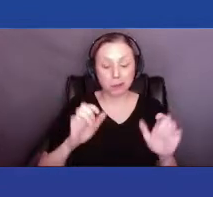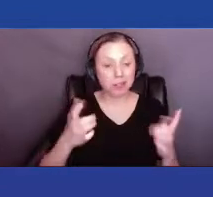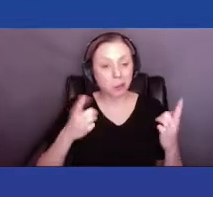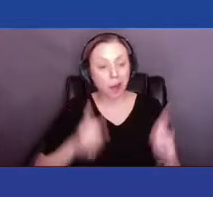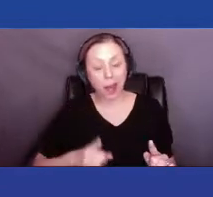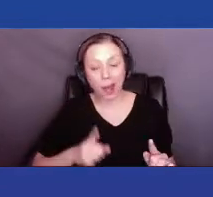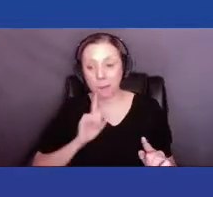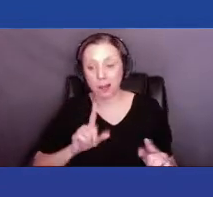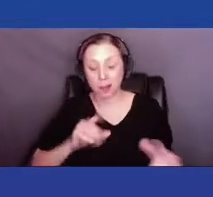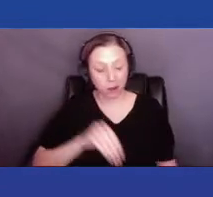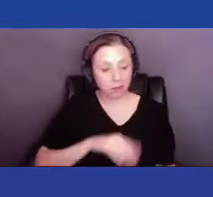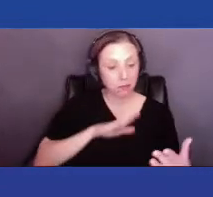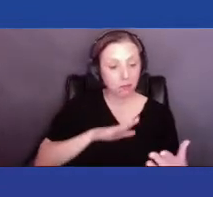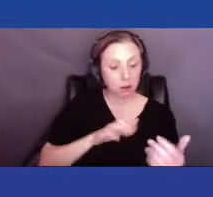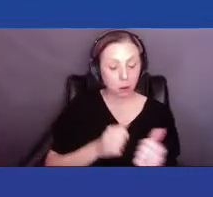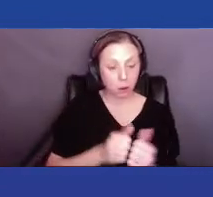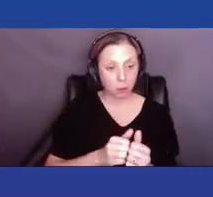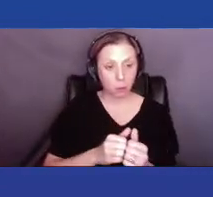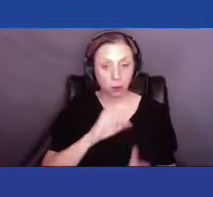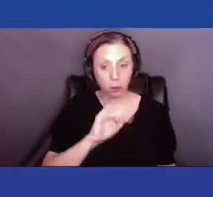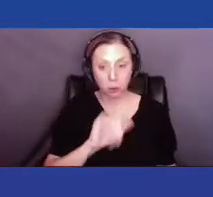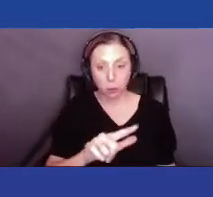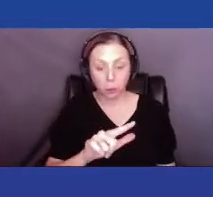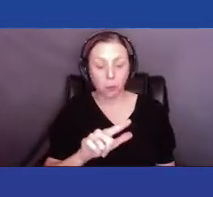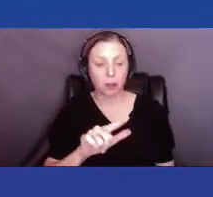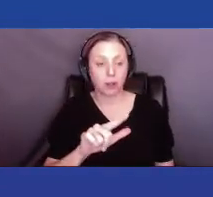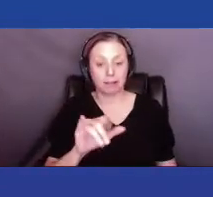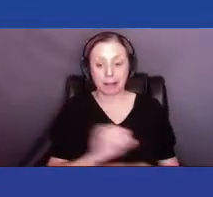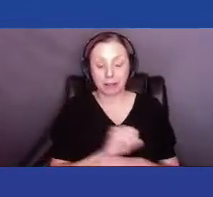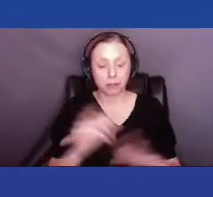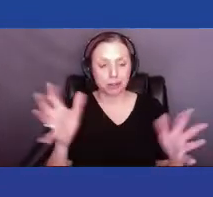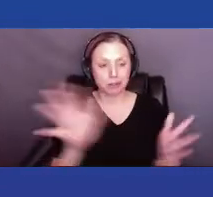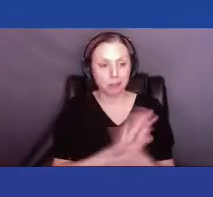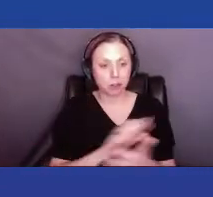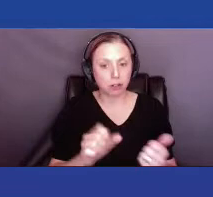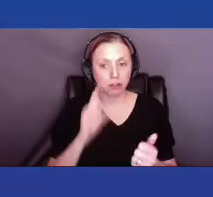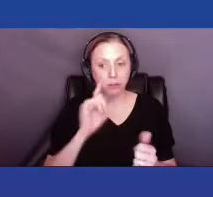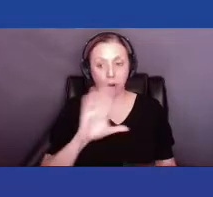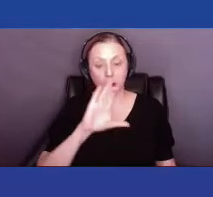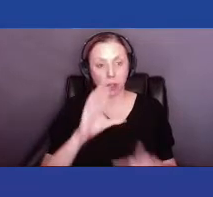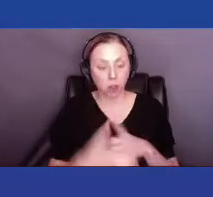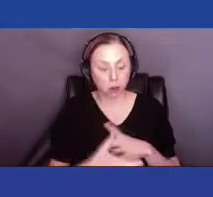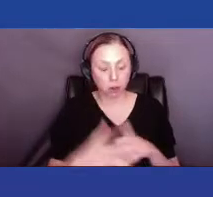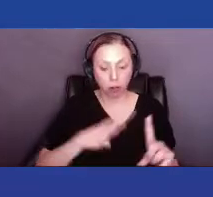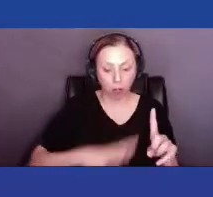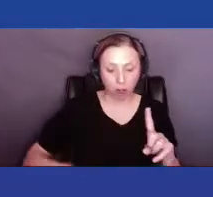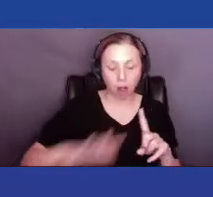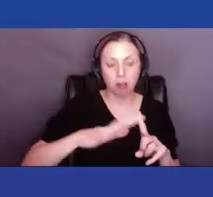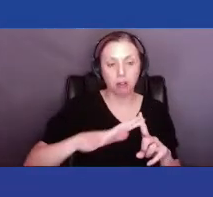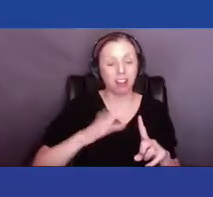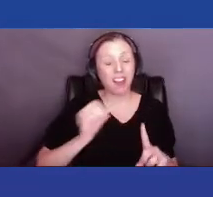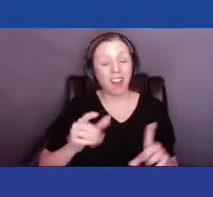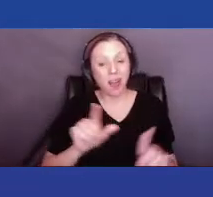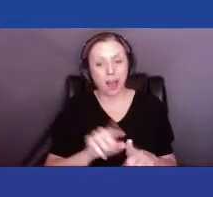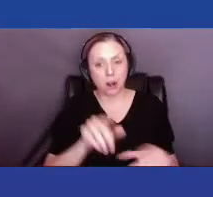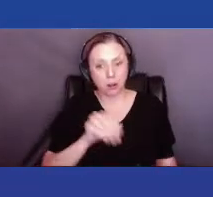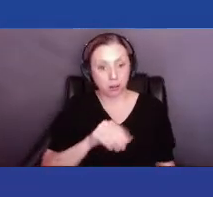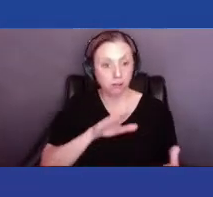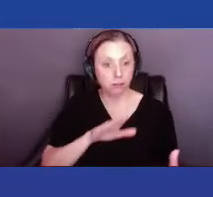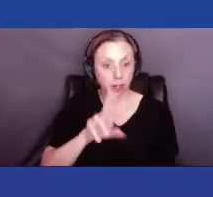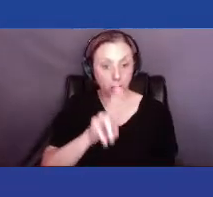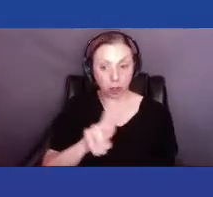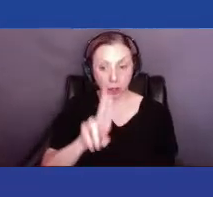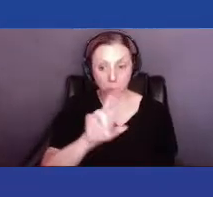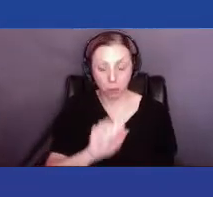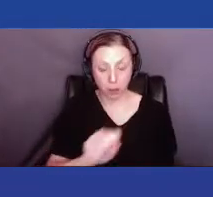oil industry's destruction of culture and ecology, and at the front lines of the